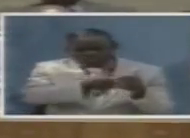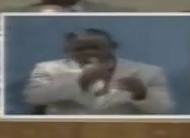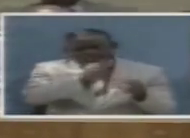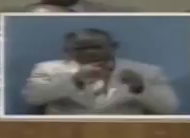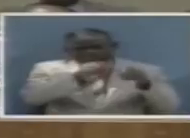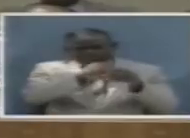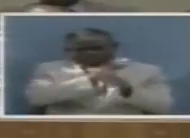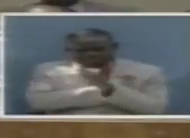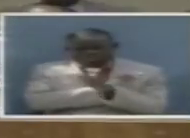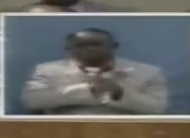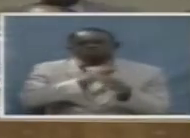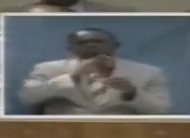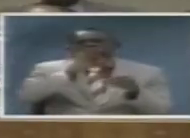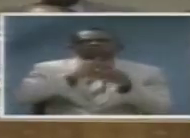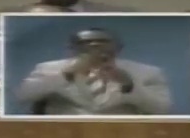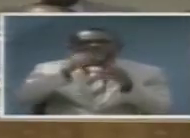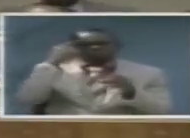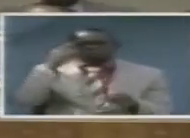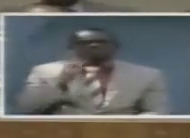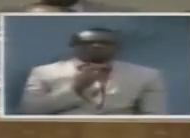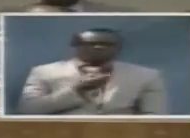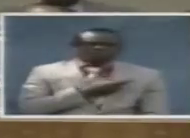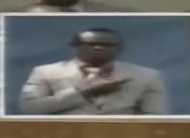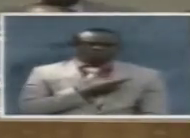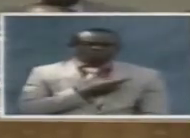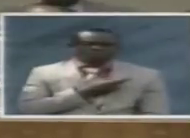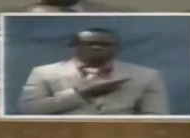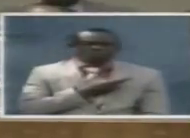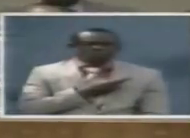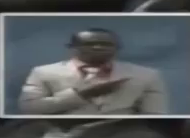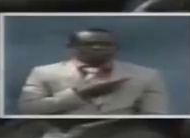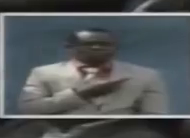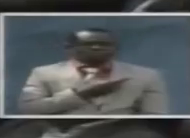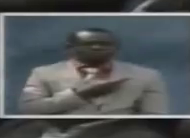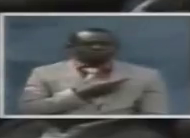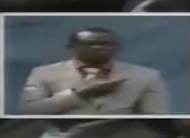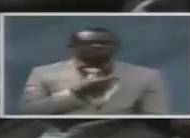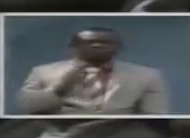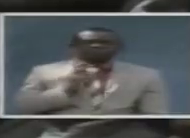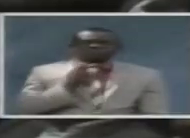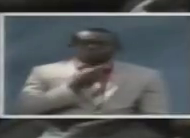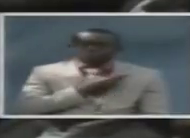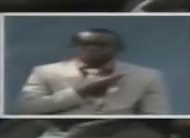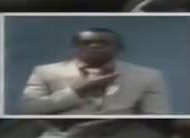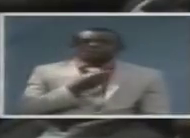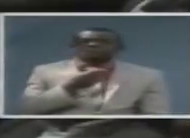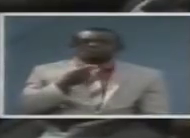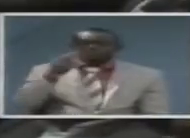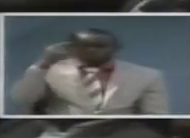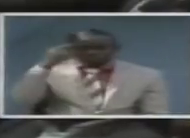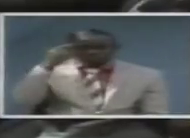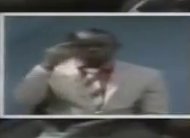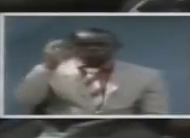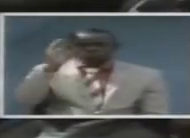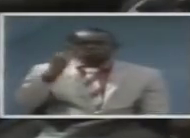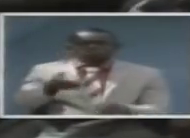us. Mr. Speaker, this we shall attain through the diligent pursuit of the